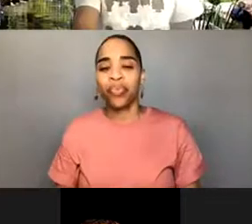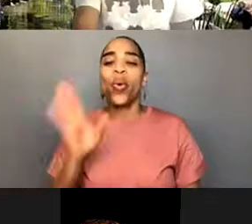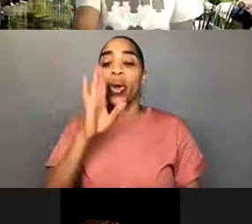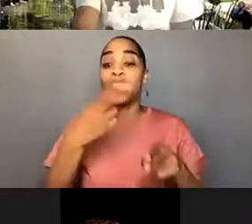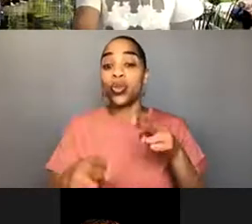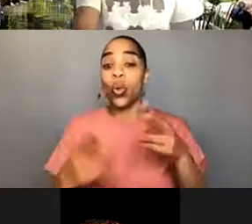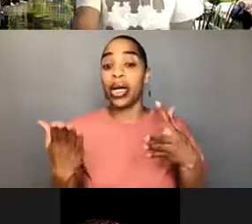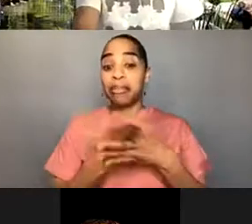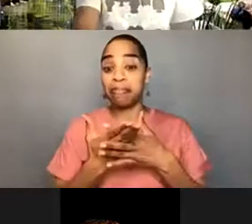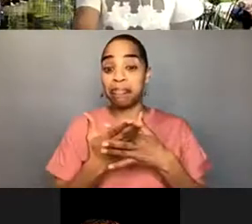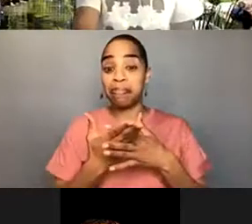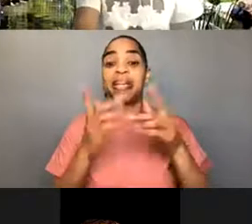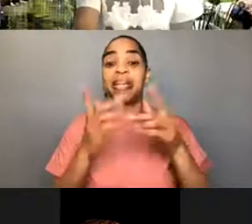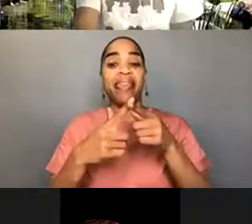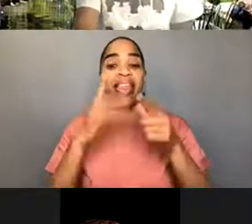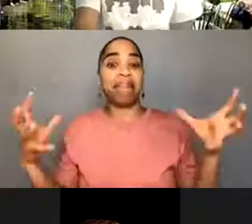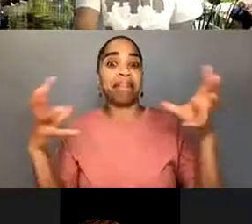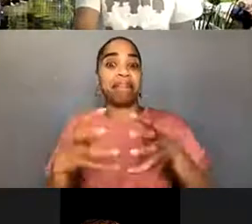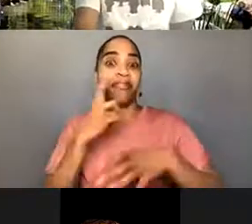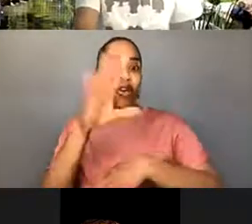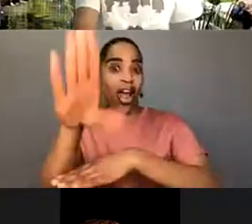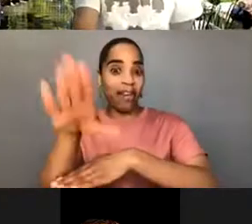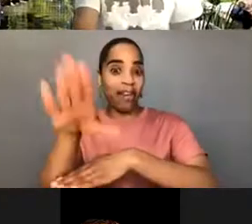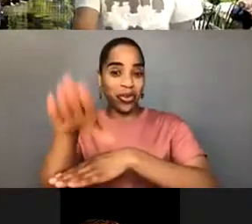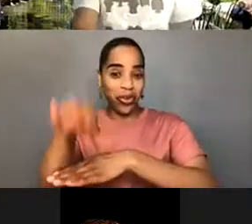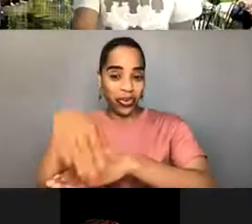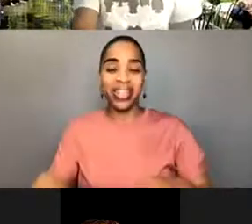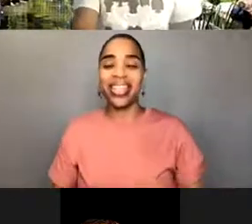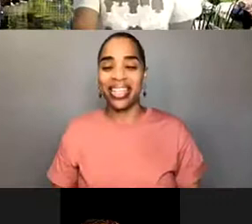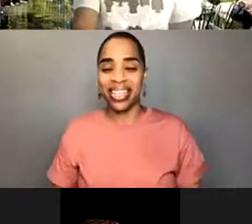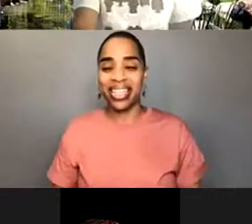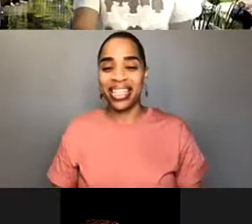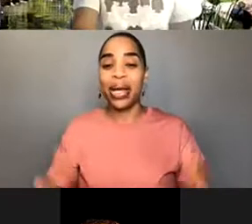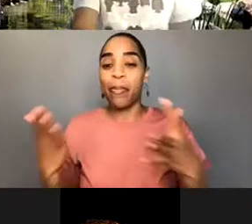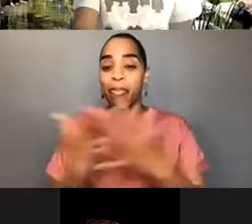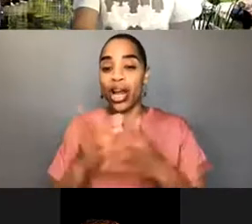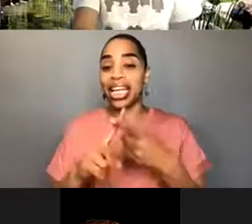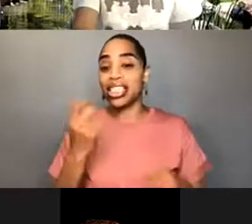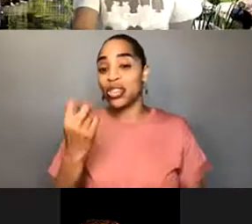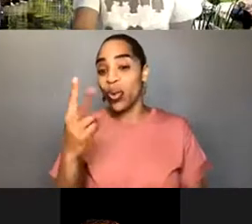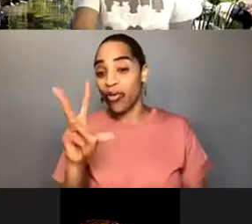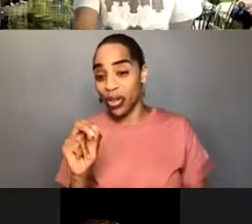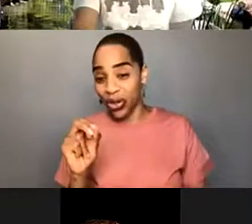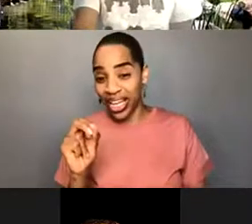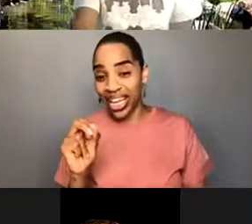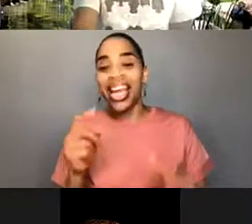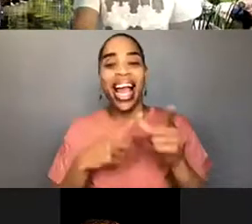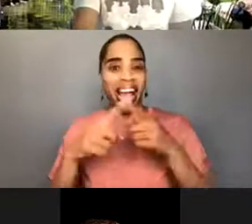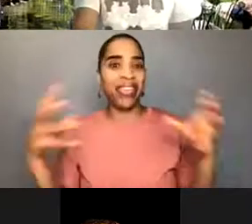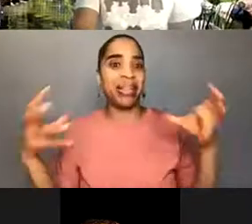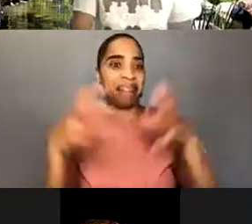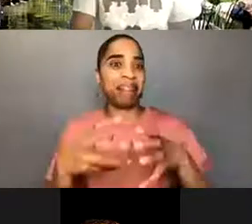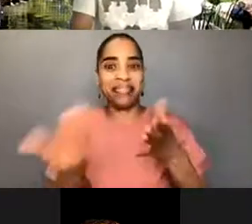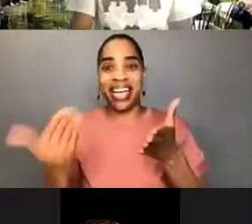intermission before we commence into our afternoon program. We have a break until 12:30, and then you can meet us back in this main room